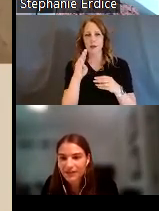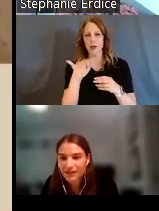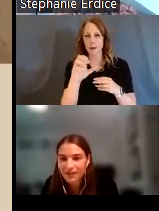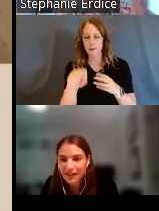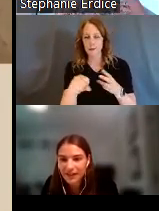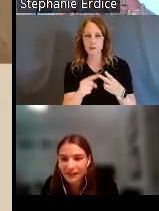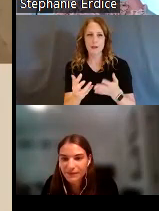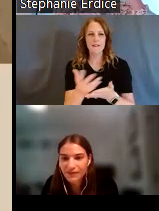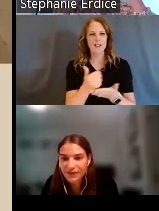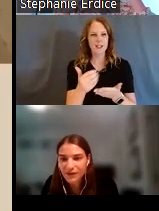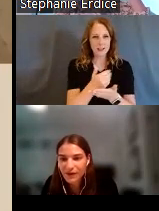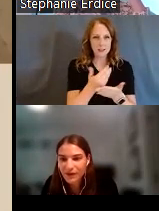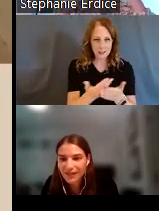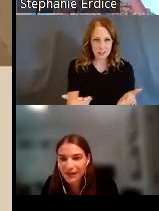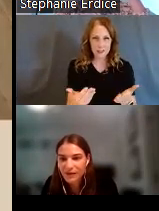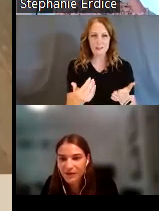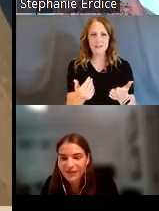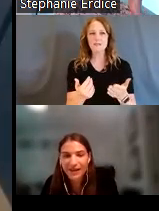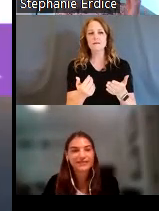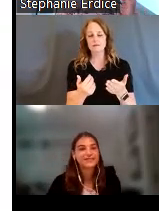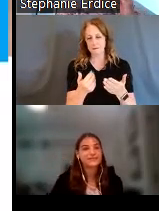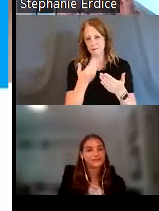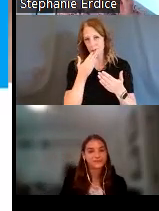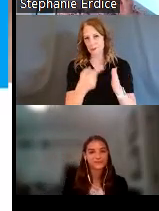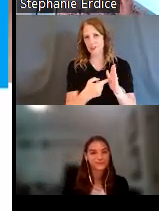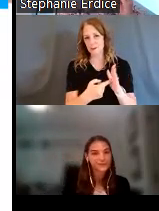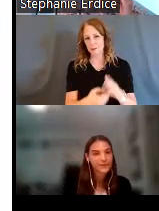different things. So those are all great examples. Yes.